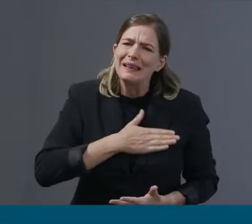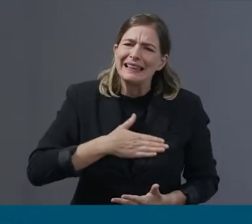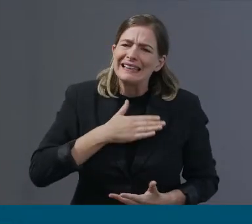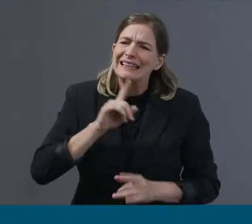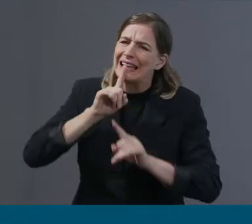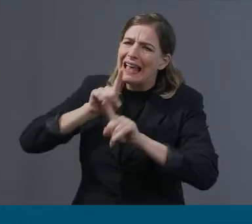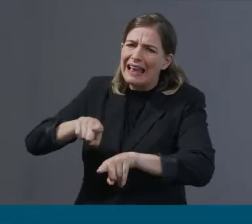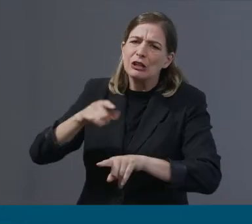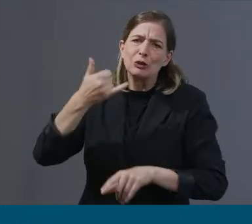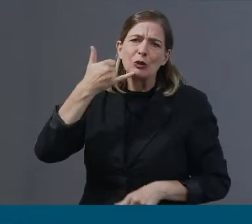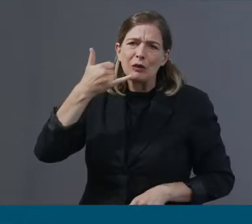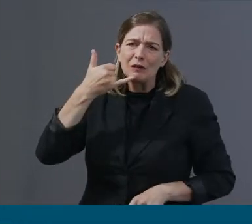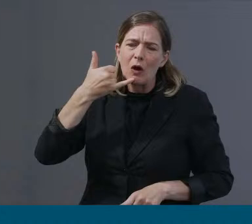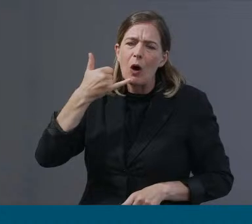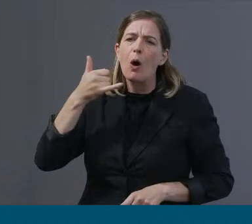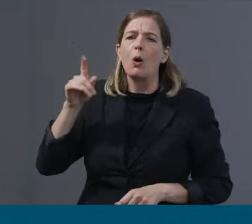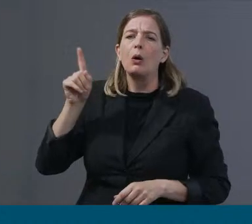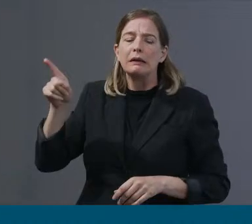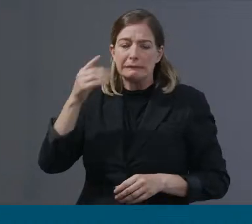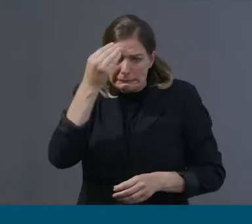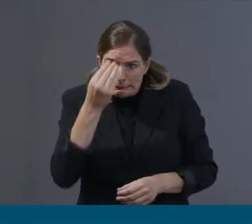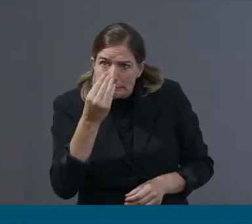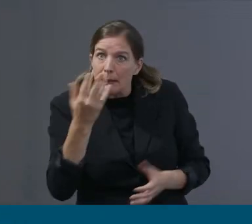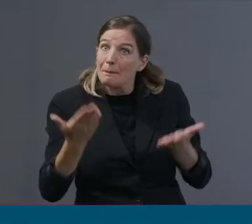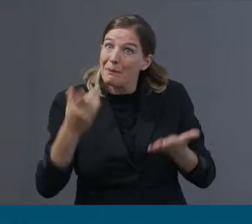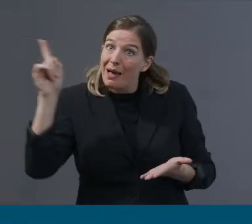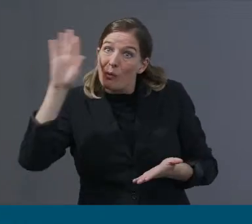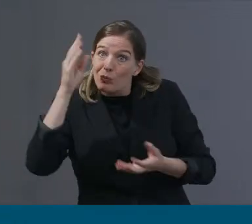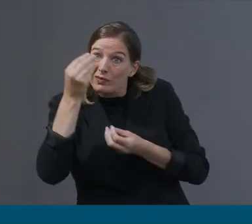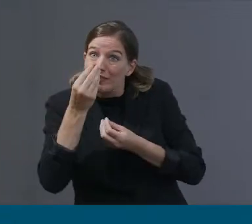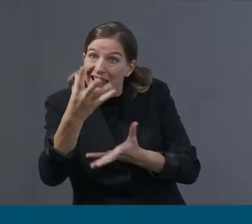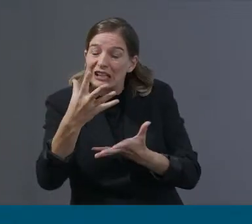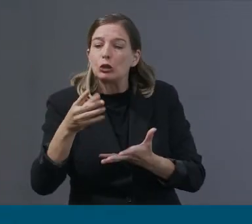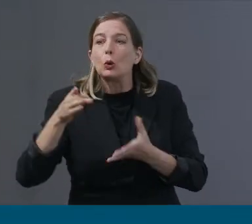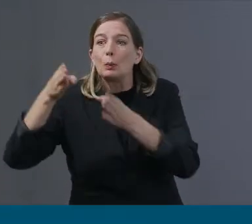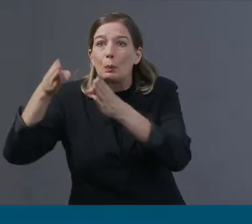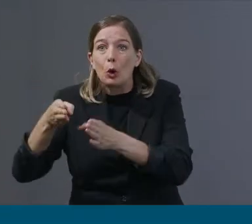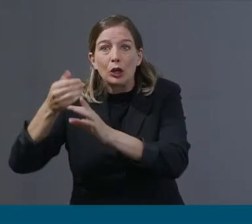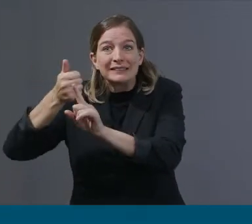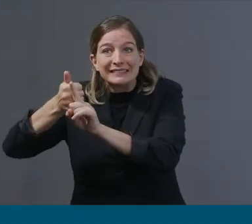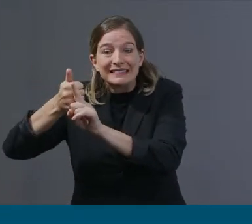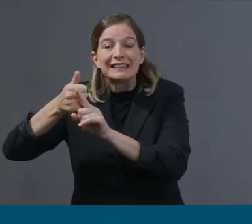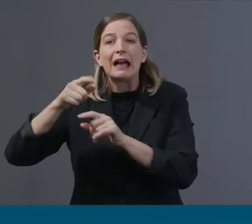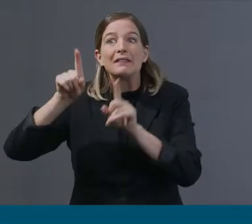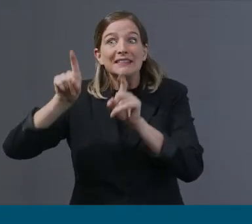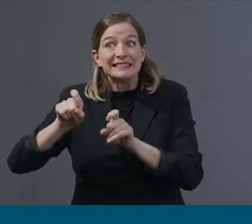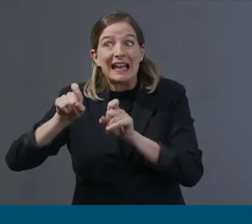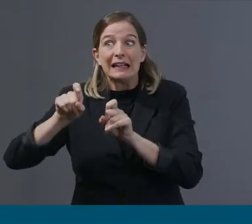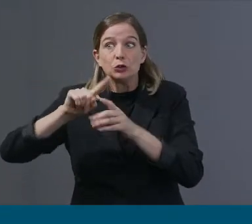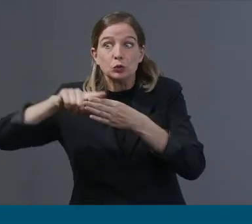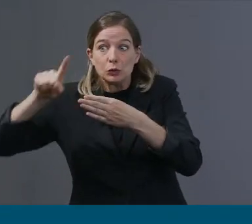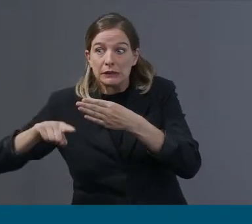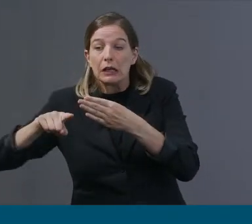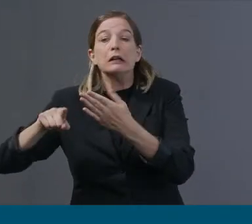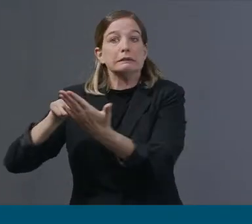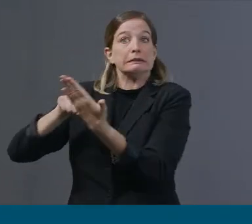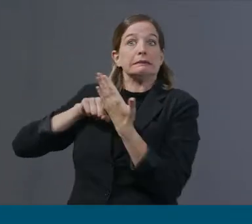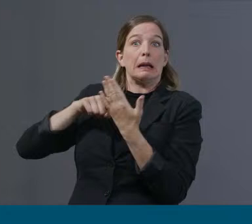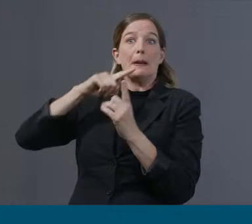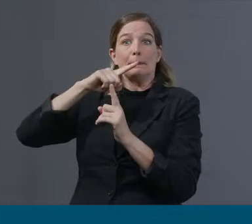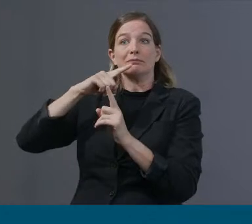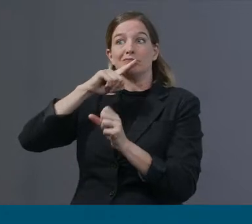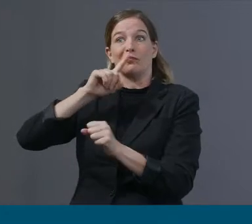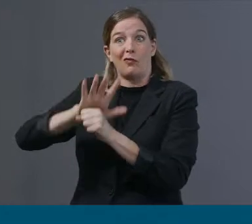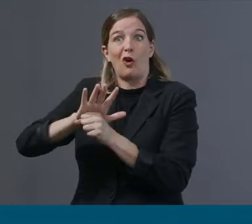positive. If you have tested positive, stay home. Let me say that again. If you have tested positive,